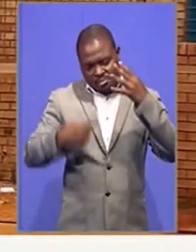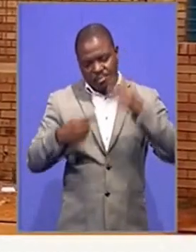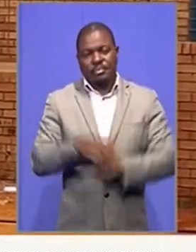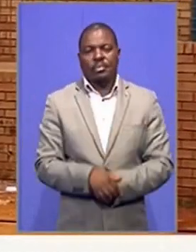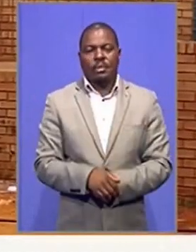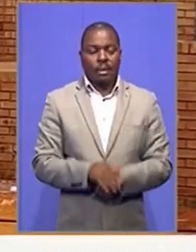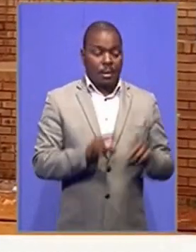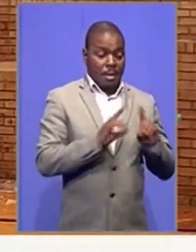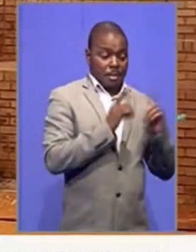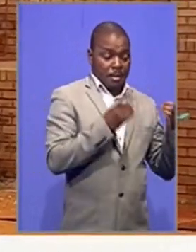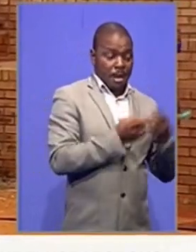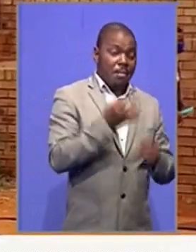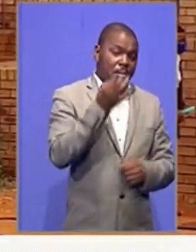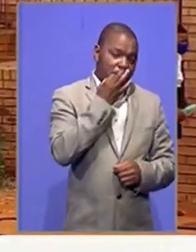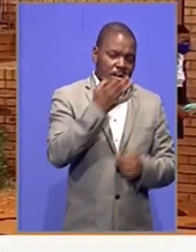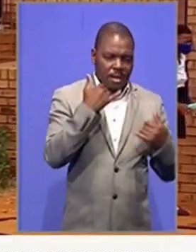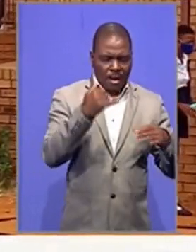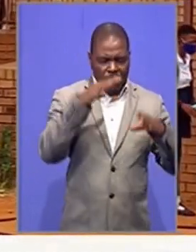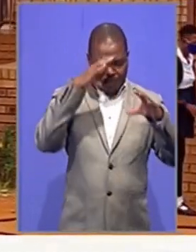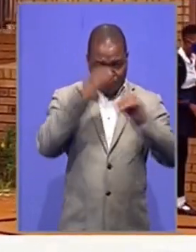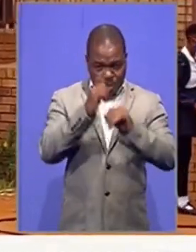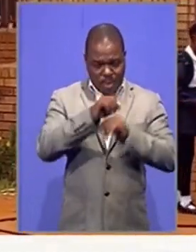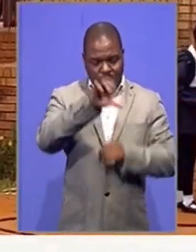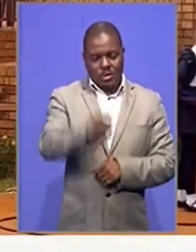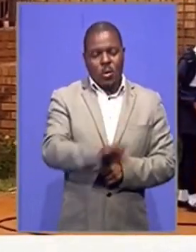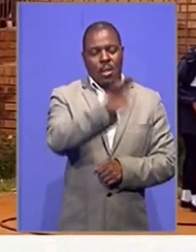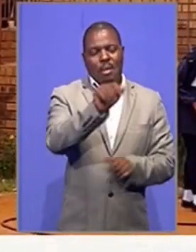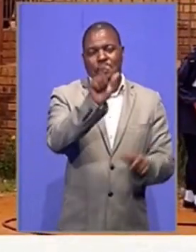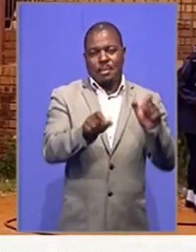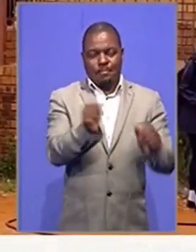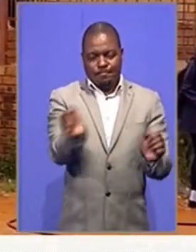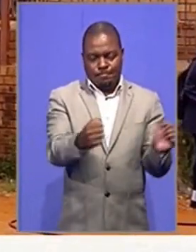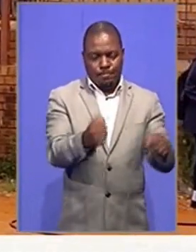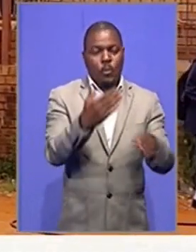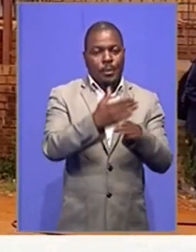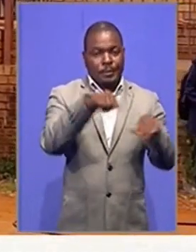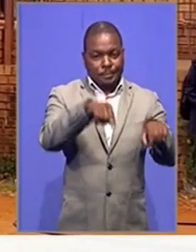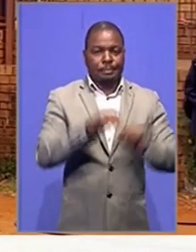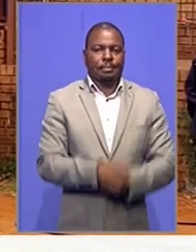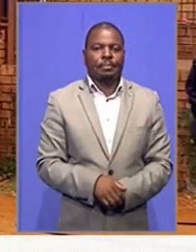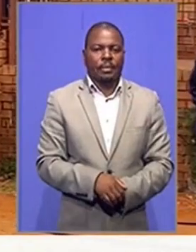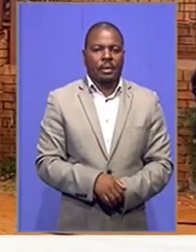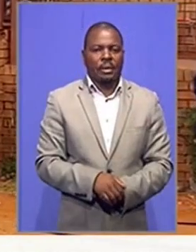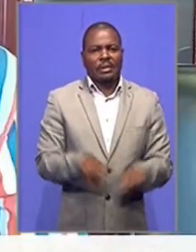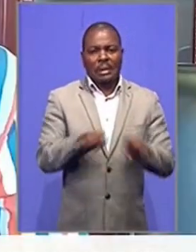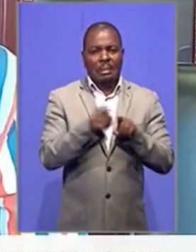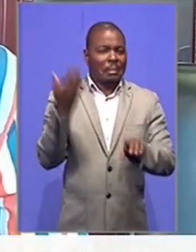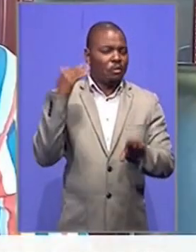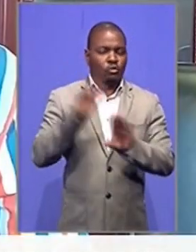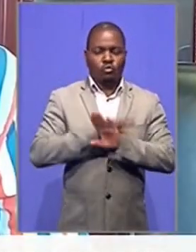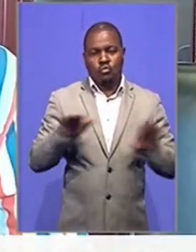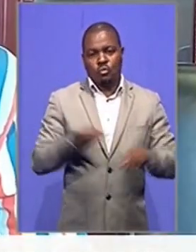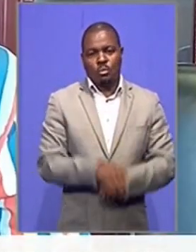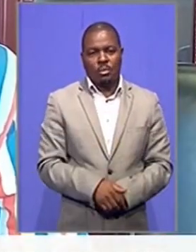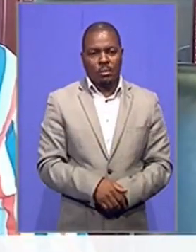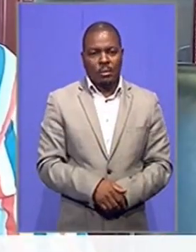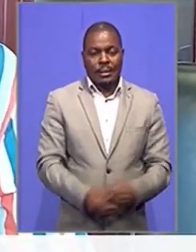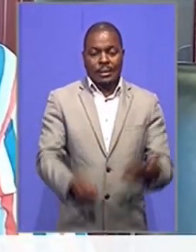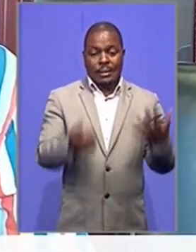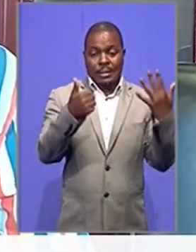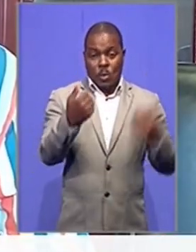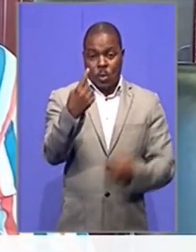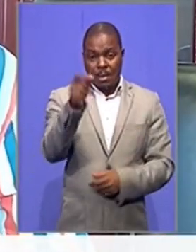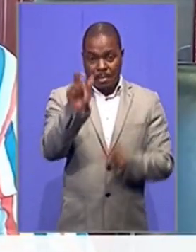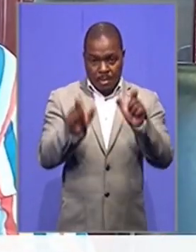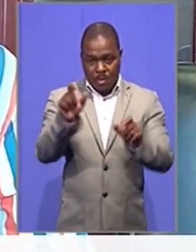e re Gabjale e etišitše pele go thwala badudi ba Afrika Borwa ge go etla go mešomo ye go fapana le pele. Kgonne gore ba 61